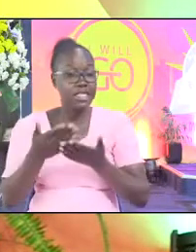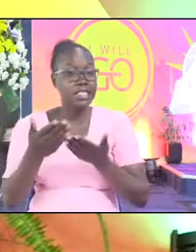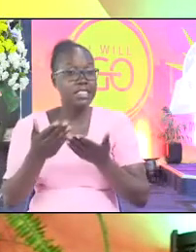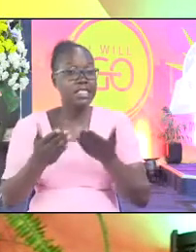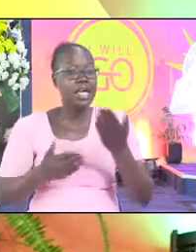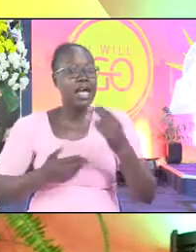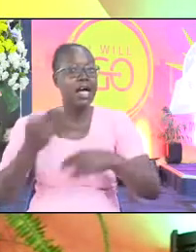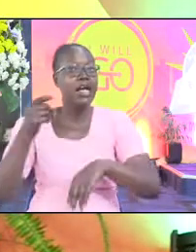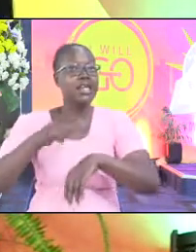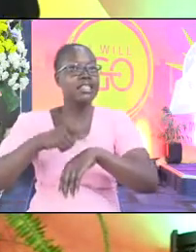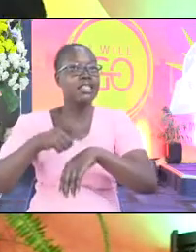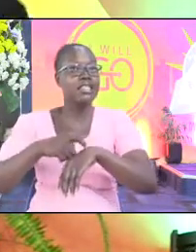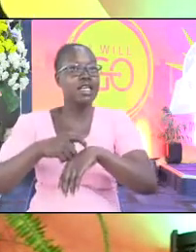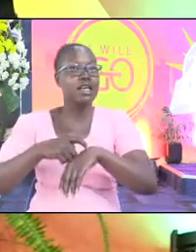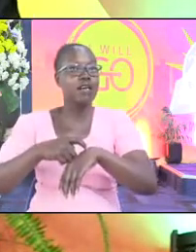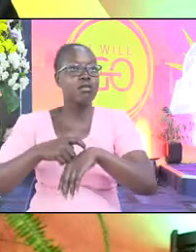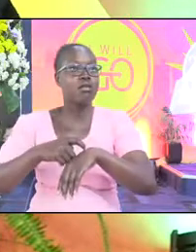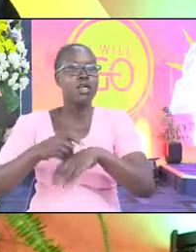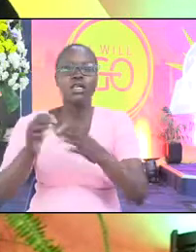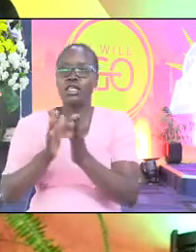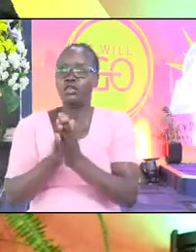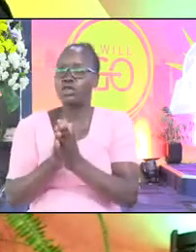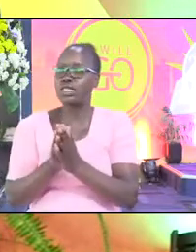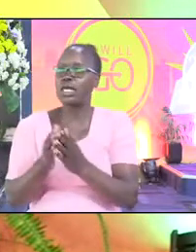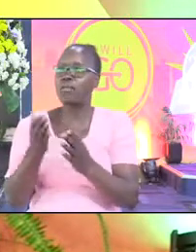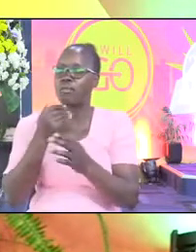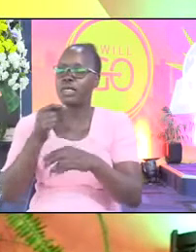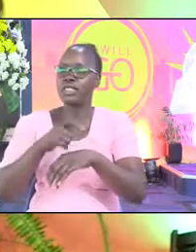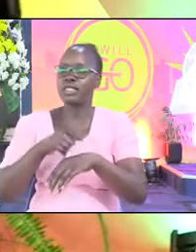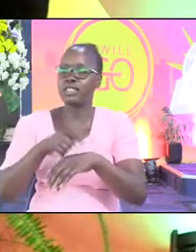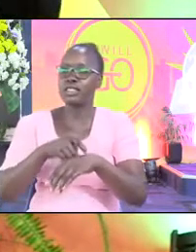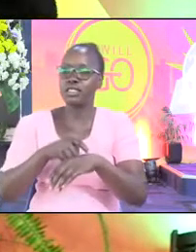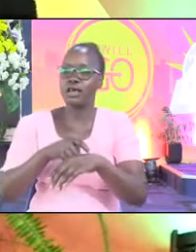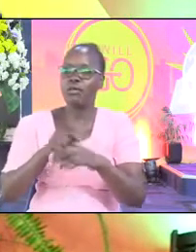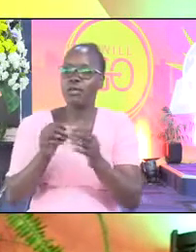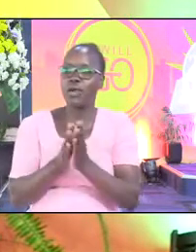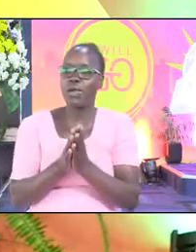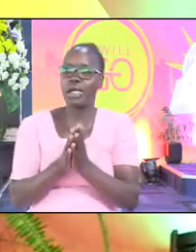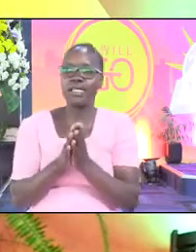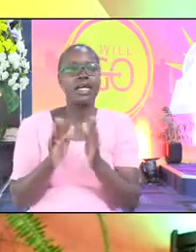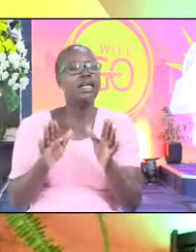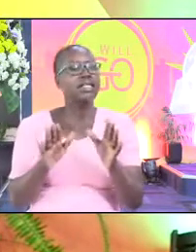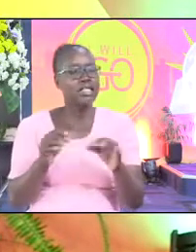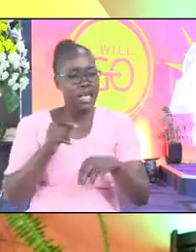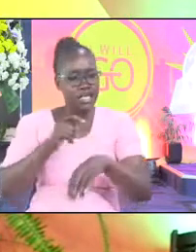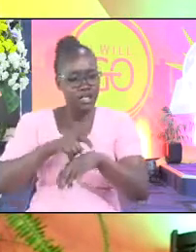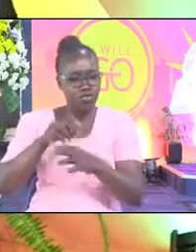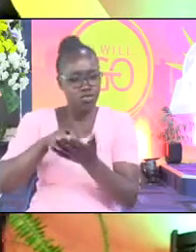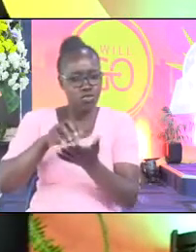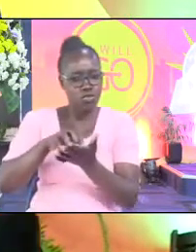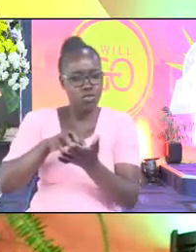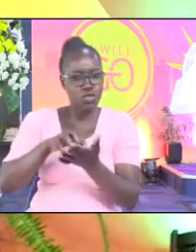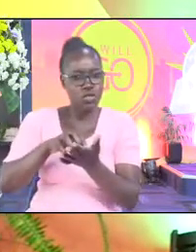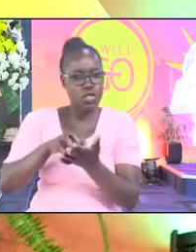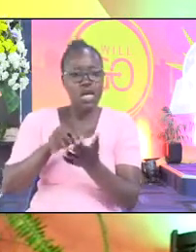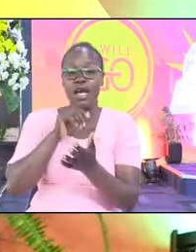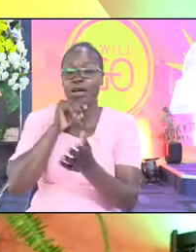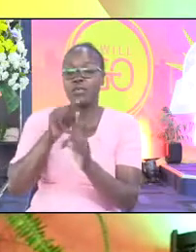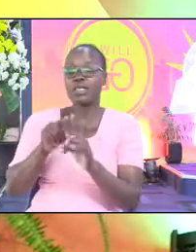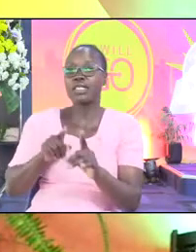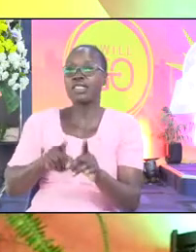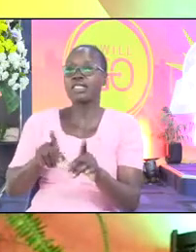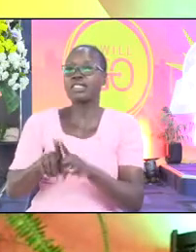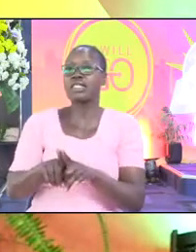time, I tell you. It was a chironic moment. It was a rare and exceptional situation. My brothers